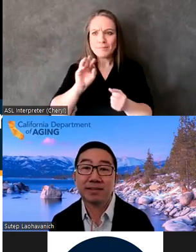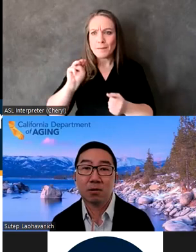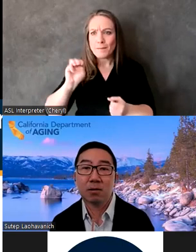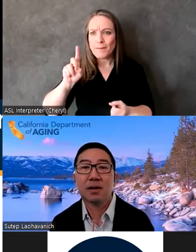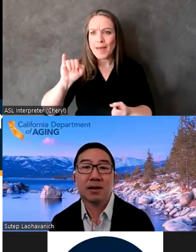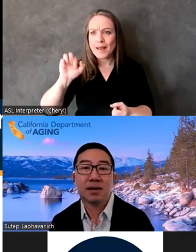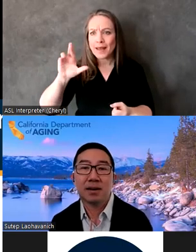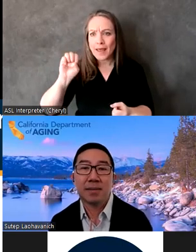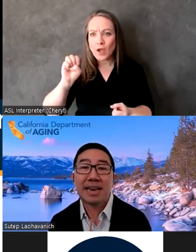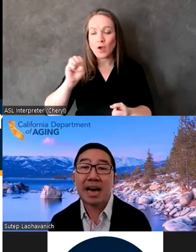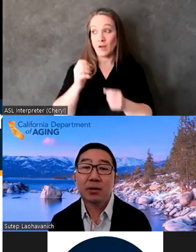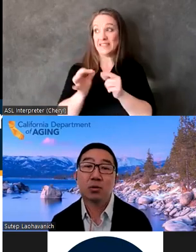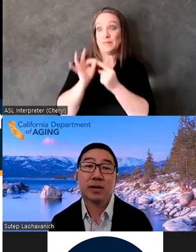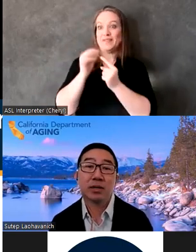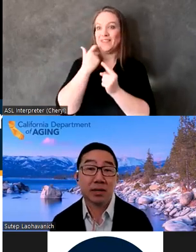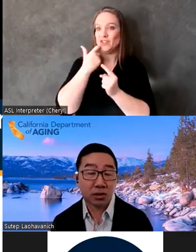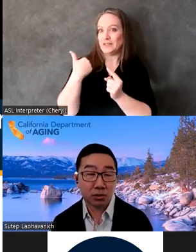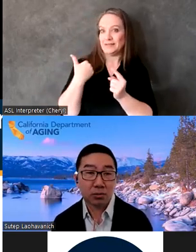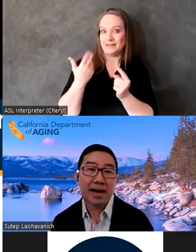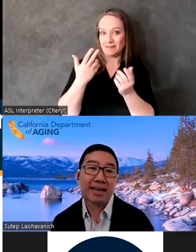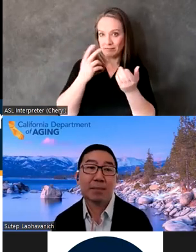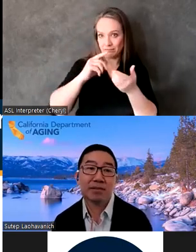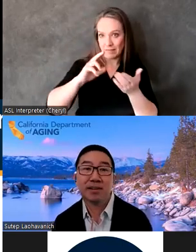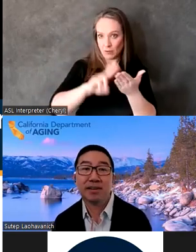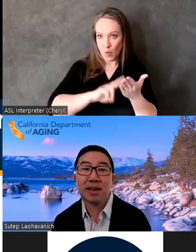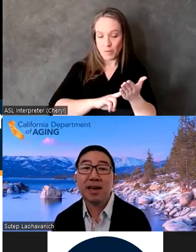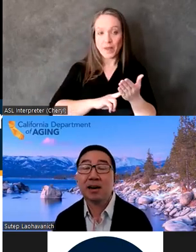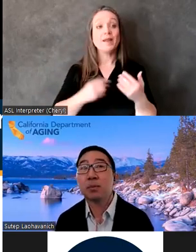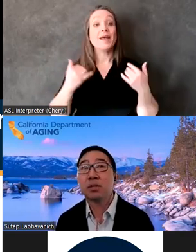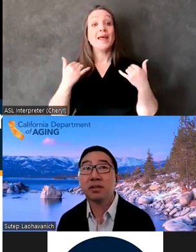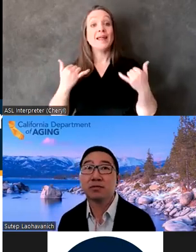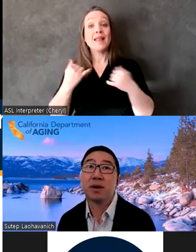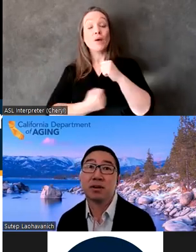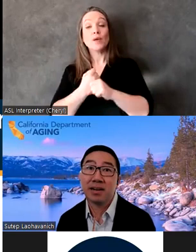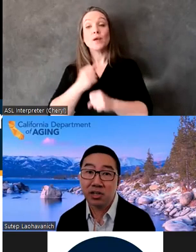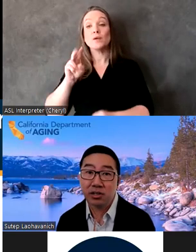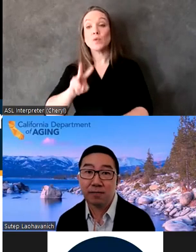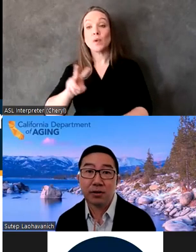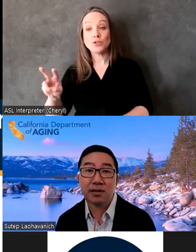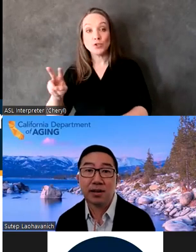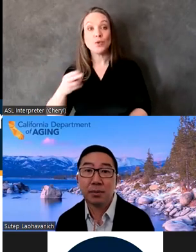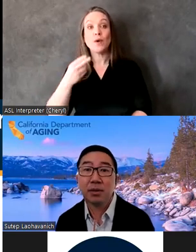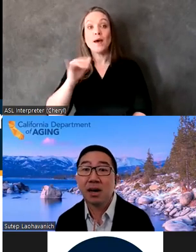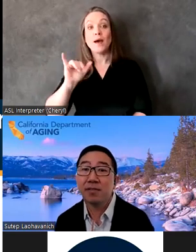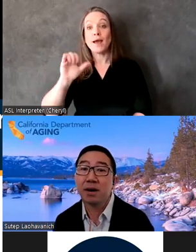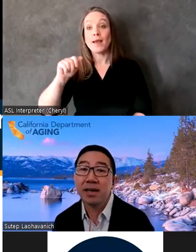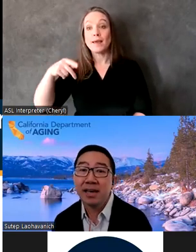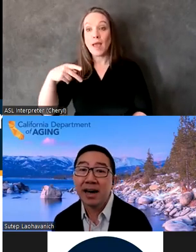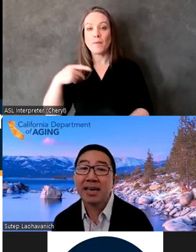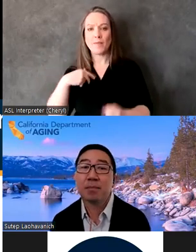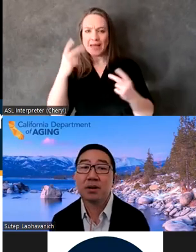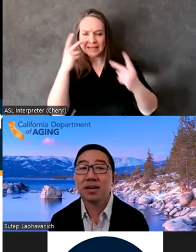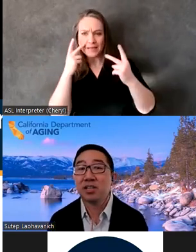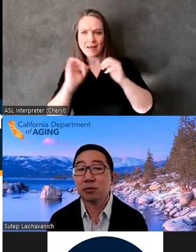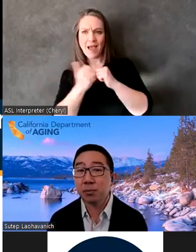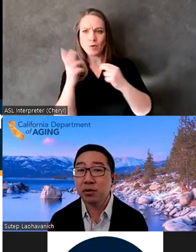enrollment cycle. And now in 2022, HiCap is looking at opportunities for modernization efforts, building off the